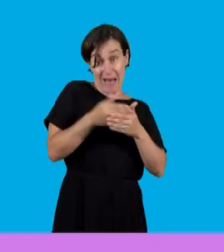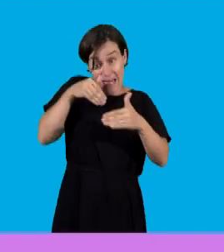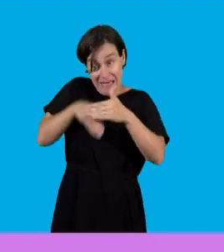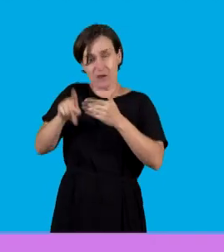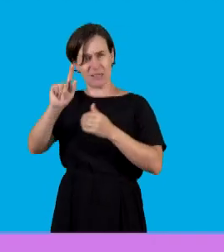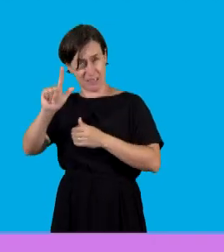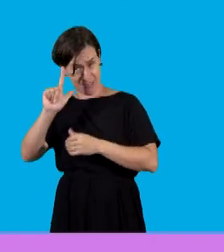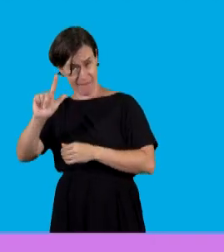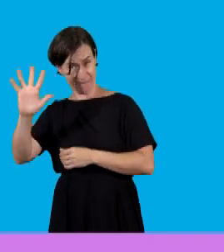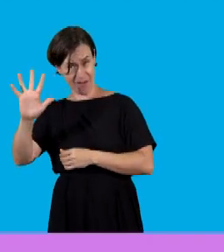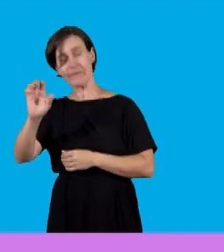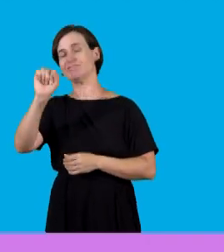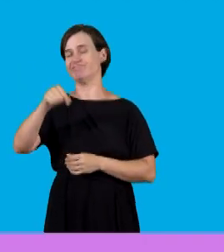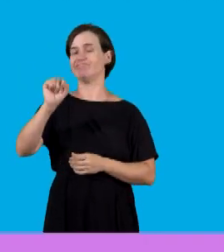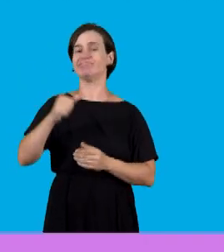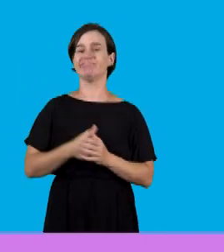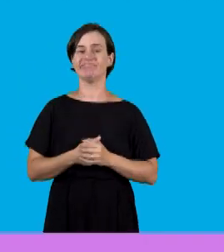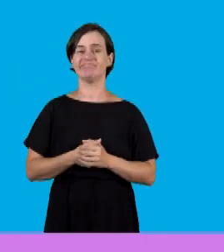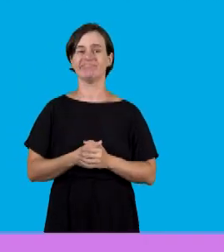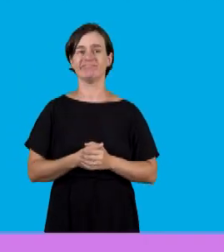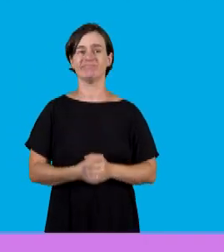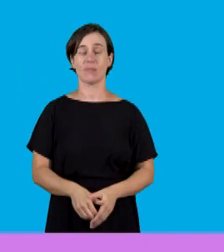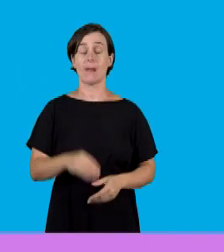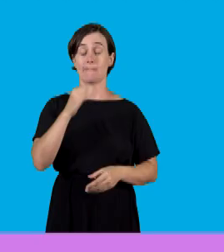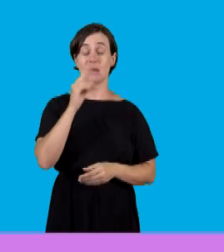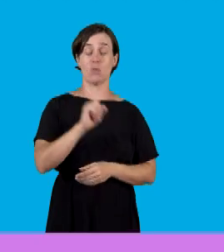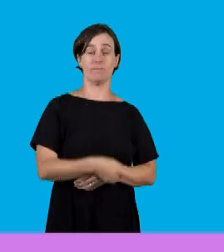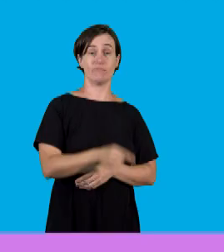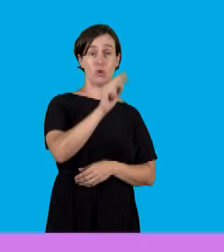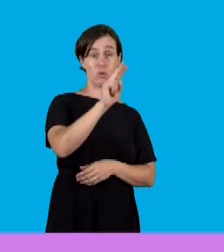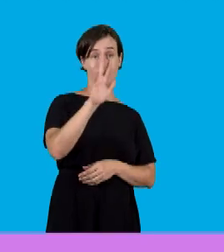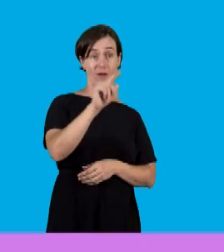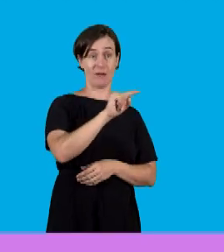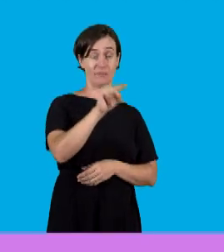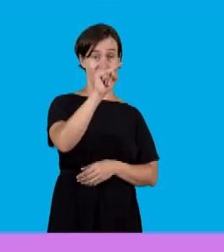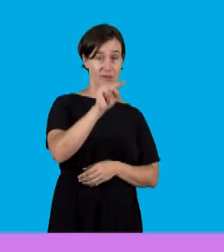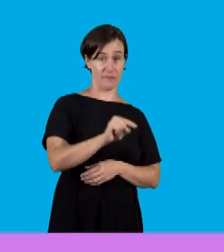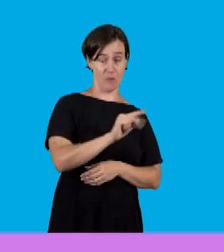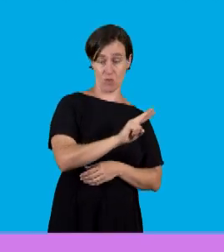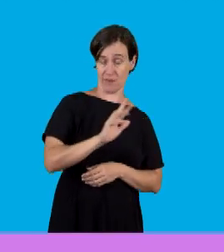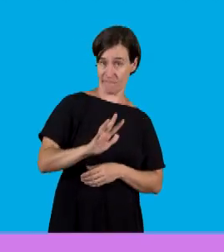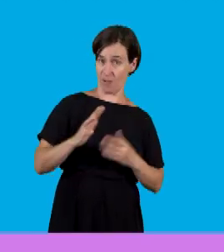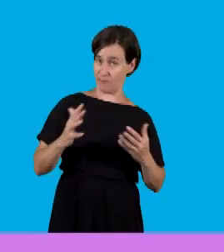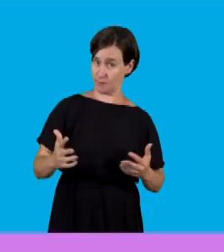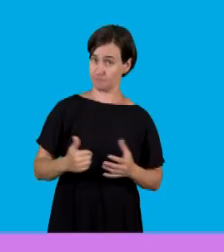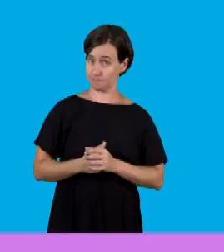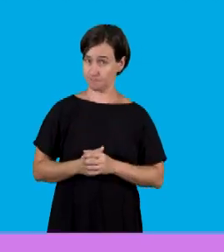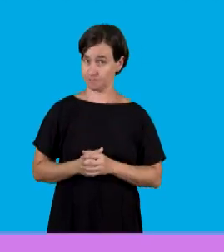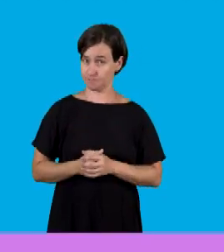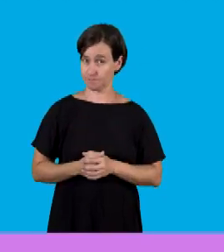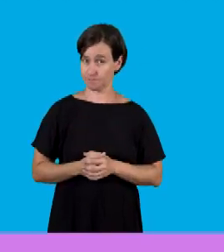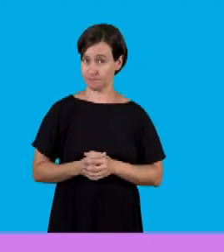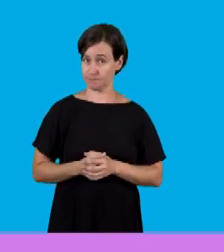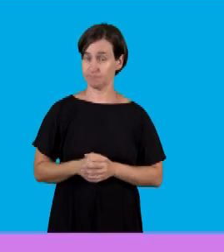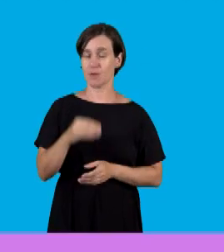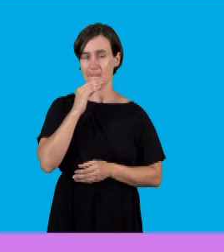into 75? Yes, it does. Then we can check whether when we divide by 25, what are we left with on our right-hand side? So we say